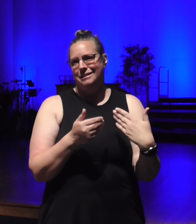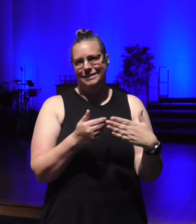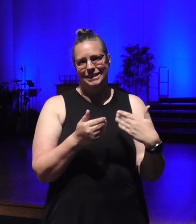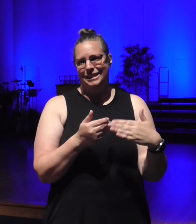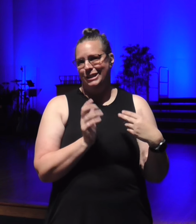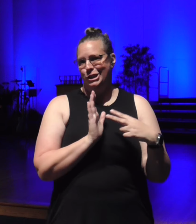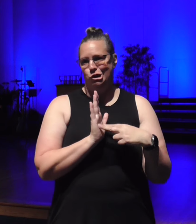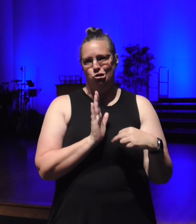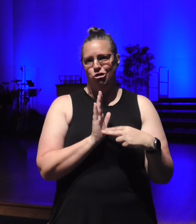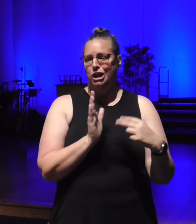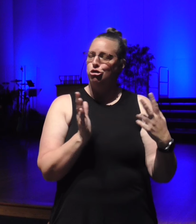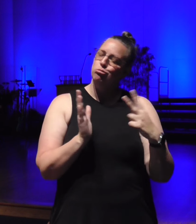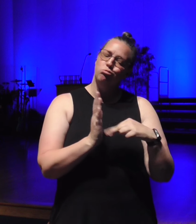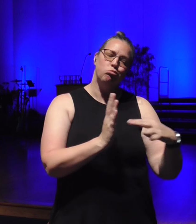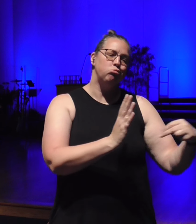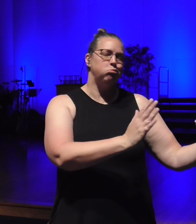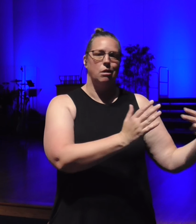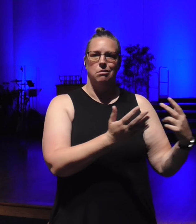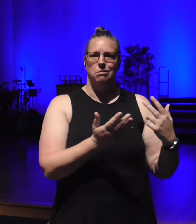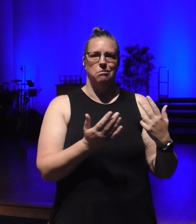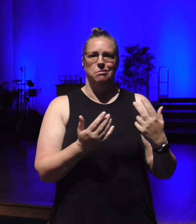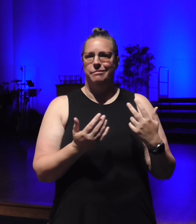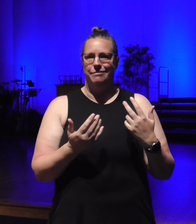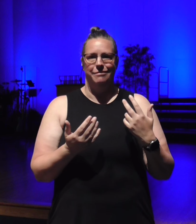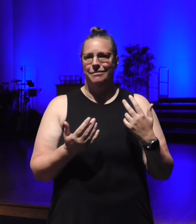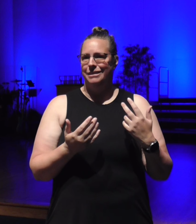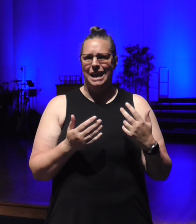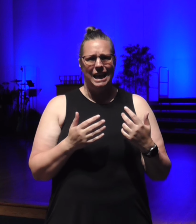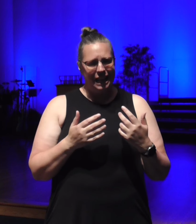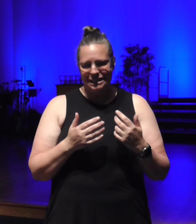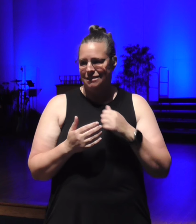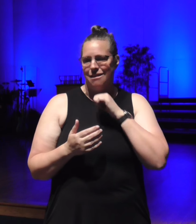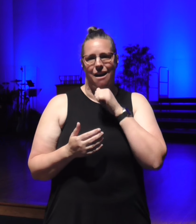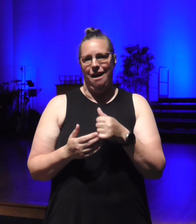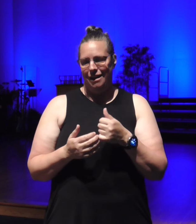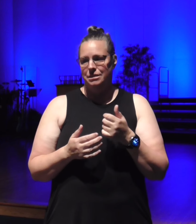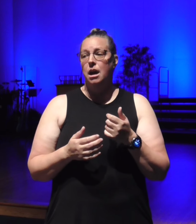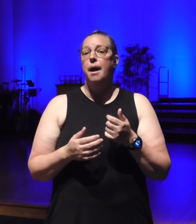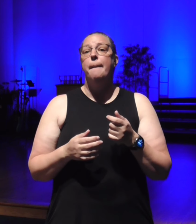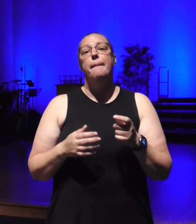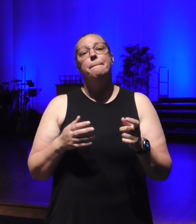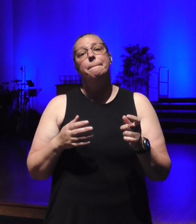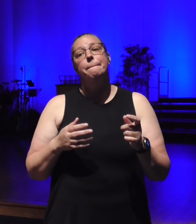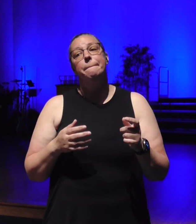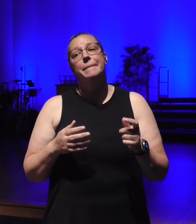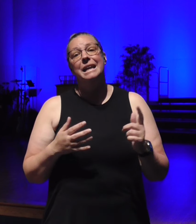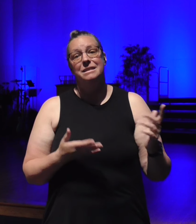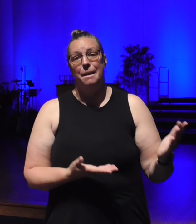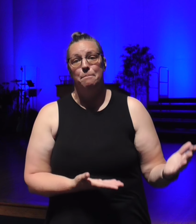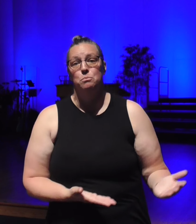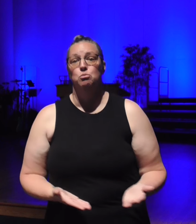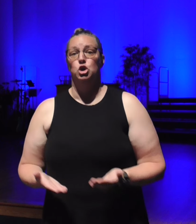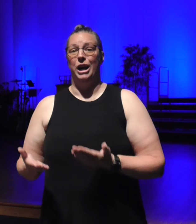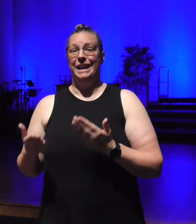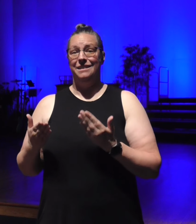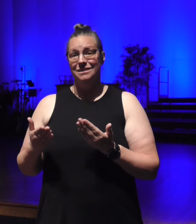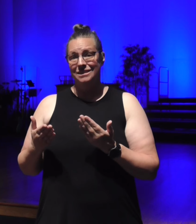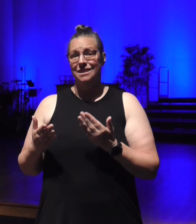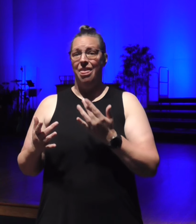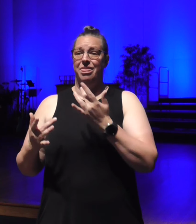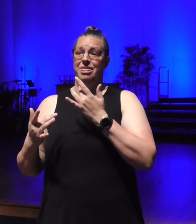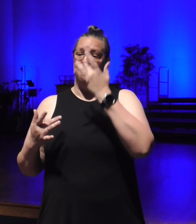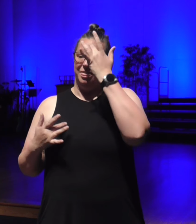read, as it brings to the forefront the ripple effects of the pandemic, of